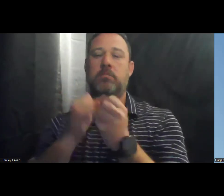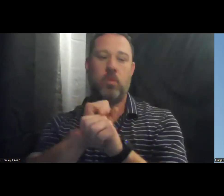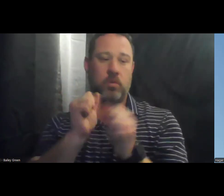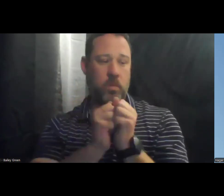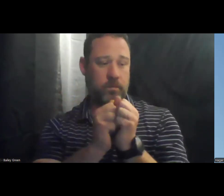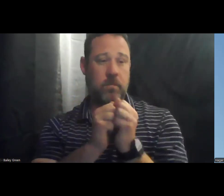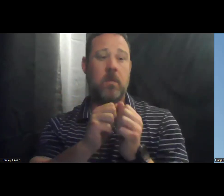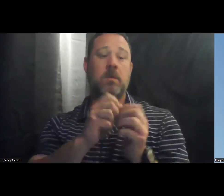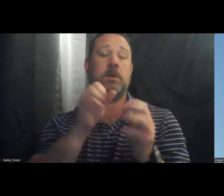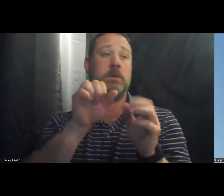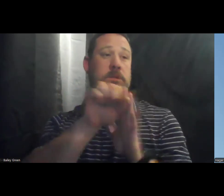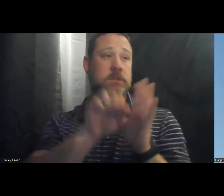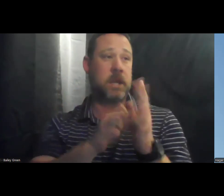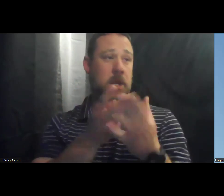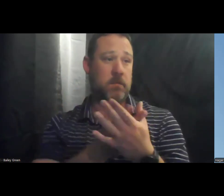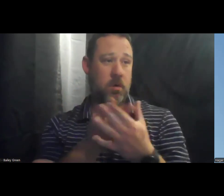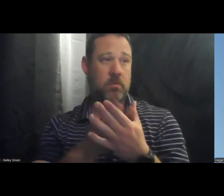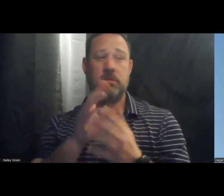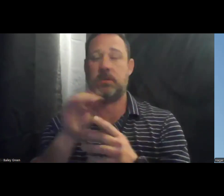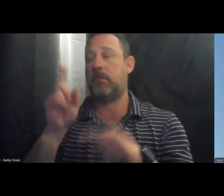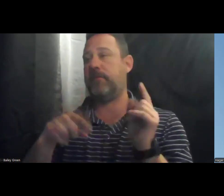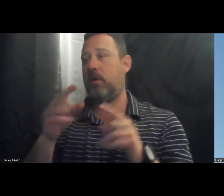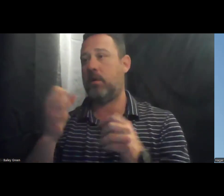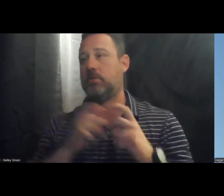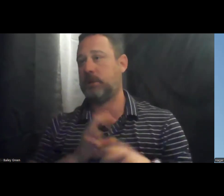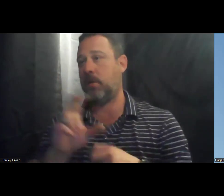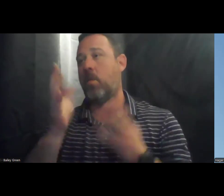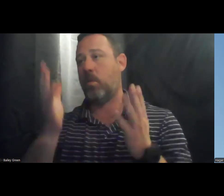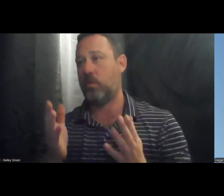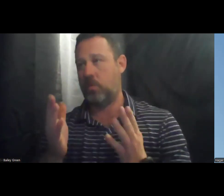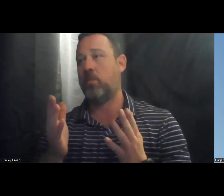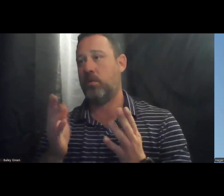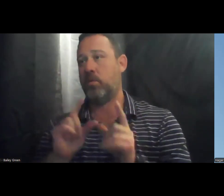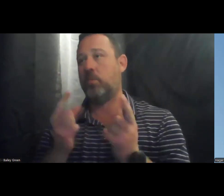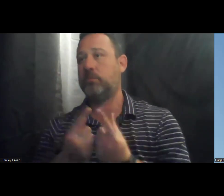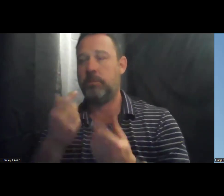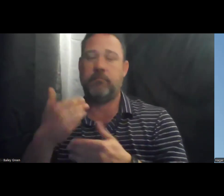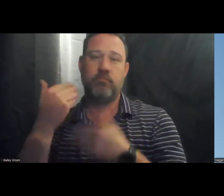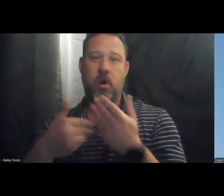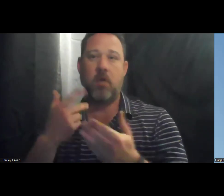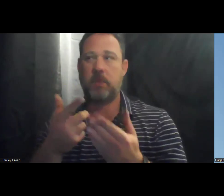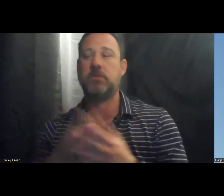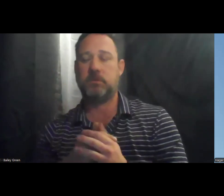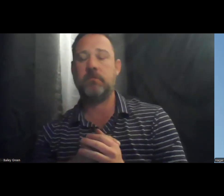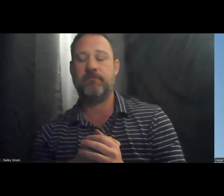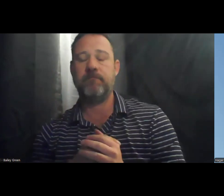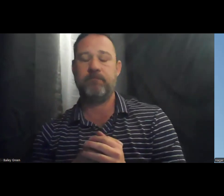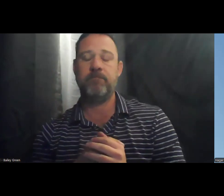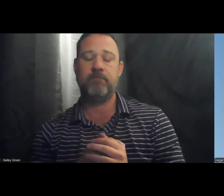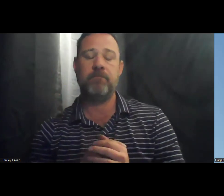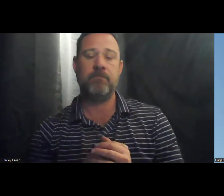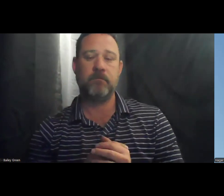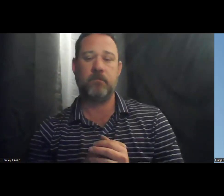with state partners and with our various stakeholder groups to make progress on this effort. So I